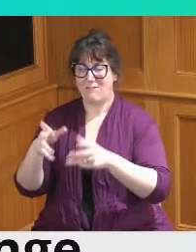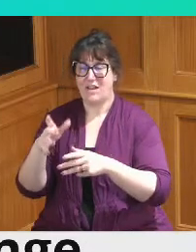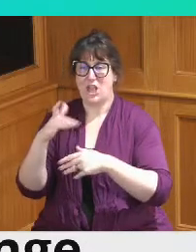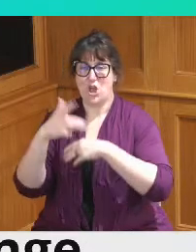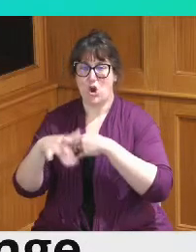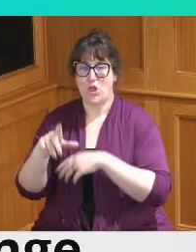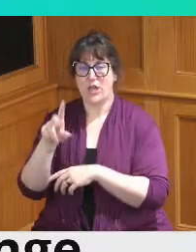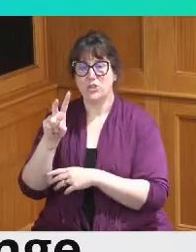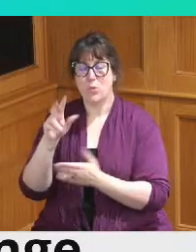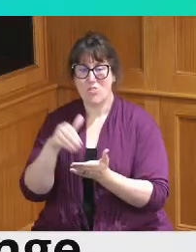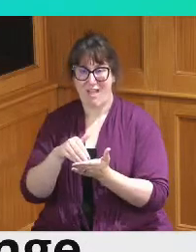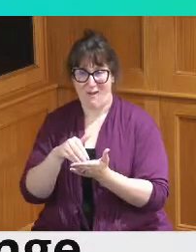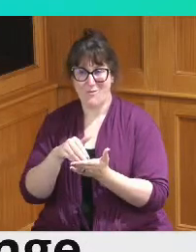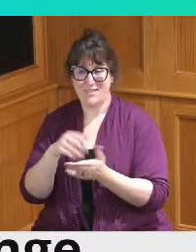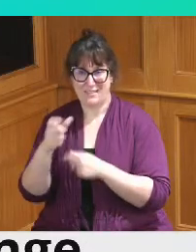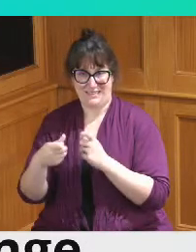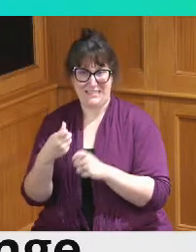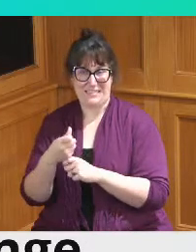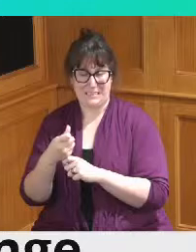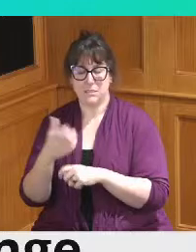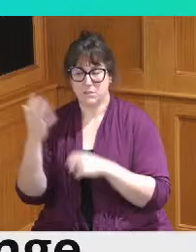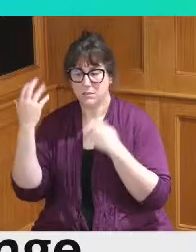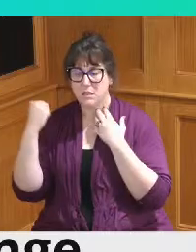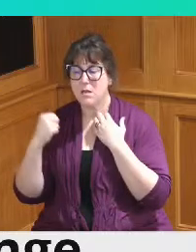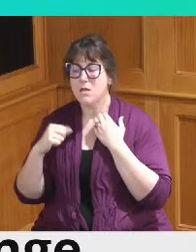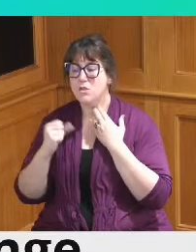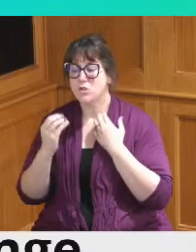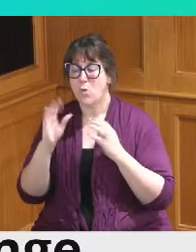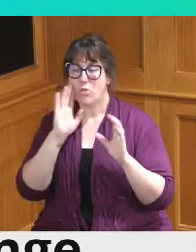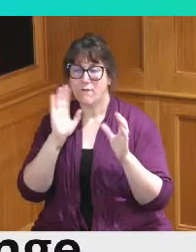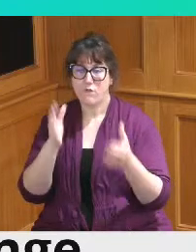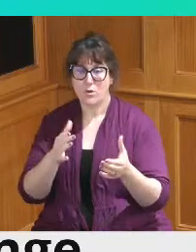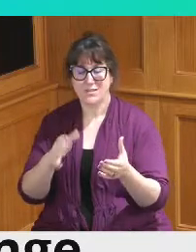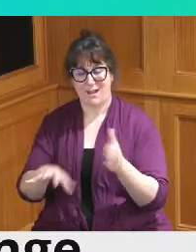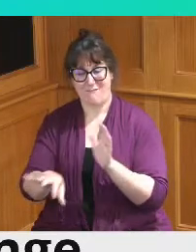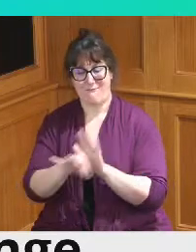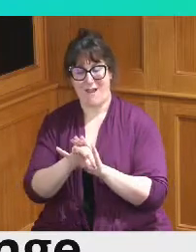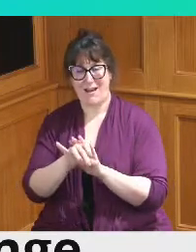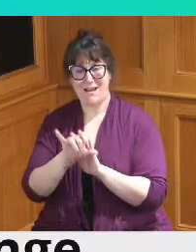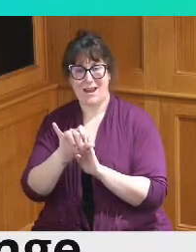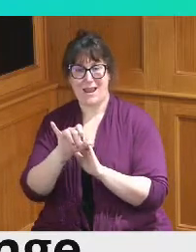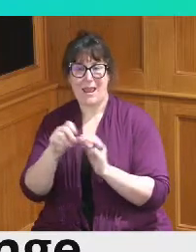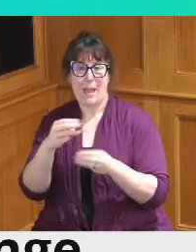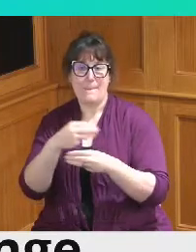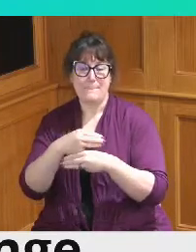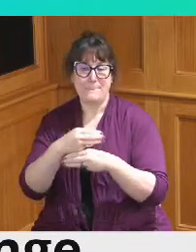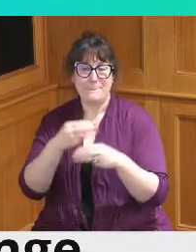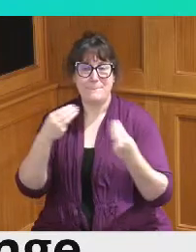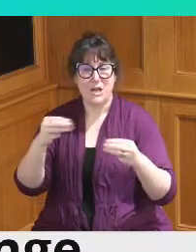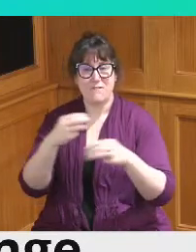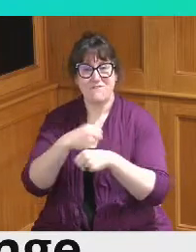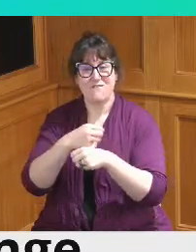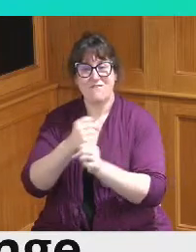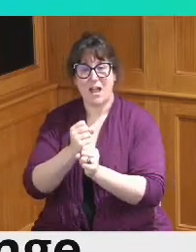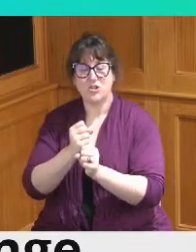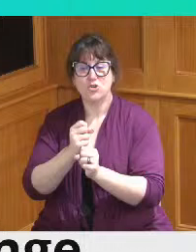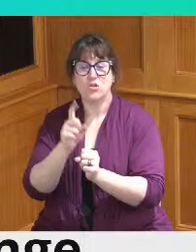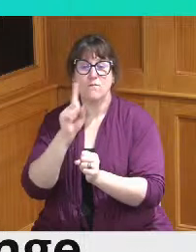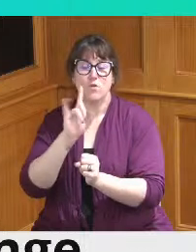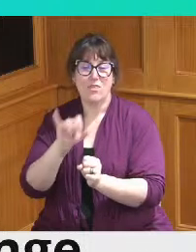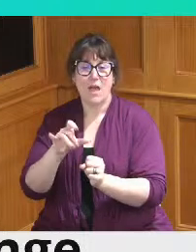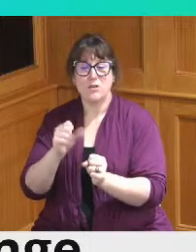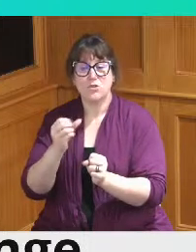is seeking redevelopment of the site, focused on finding an advanced manufacturing user, which would bring some good payroll to the